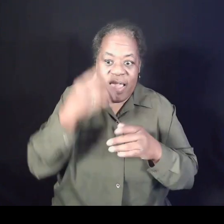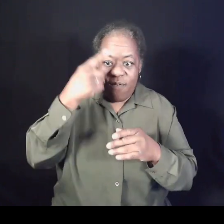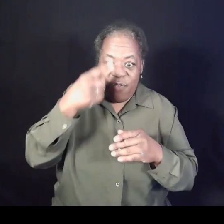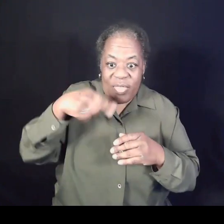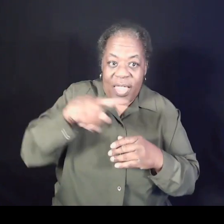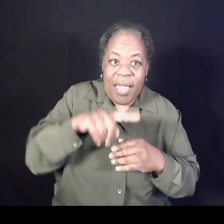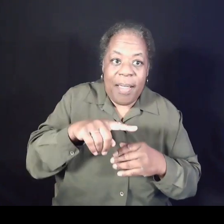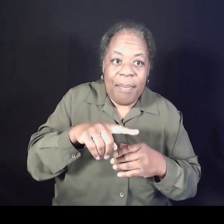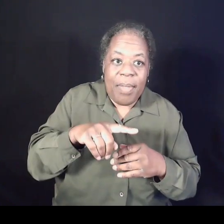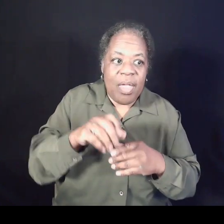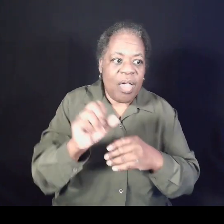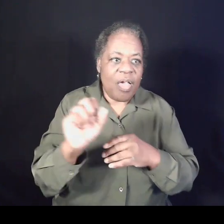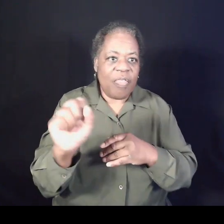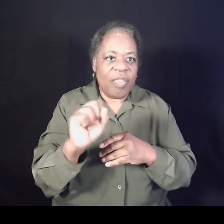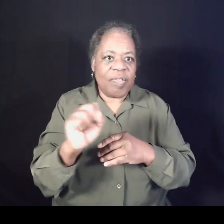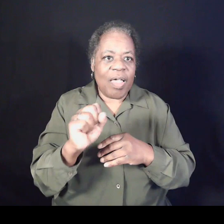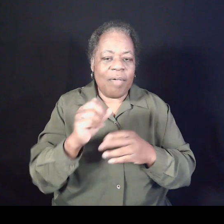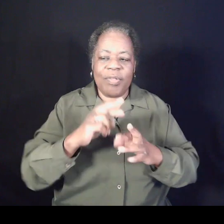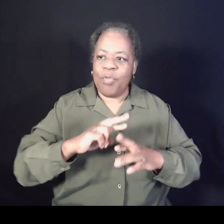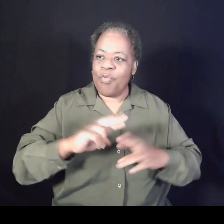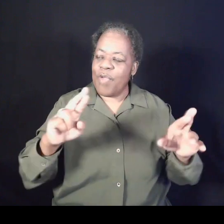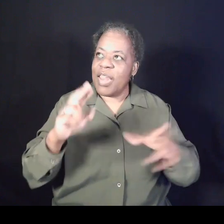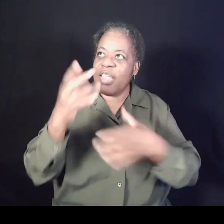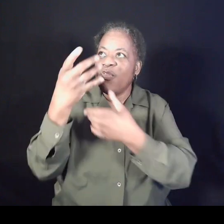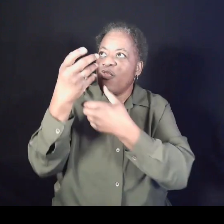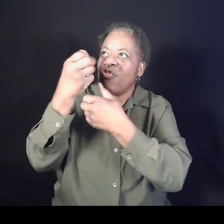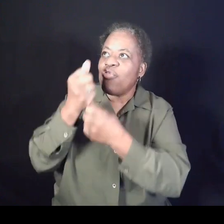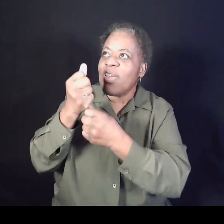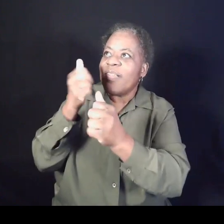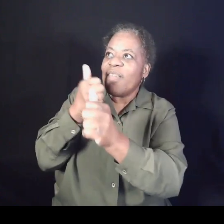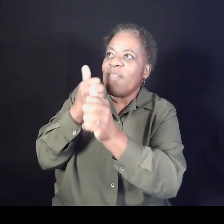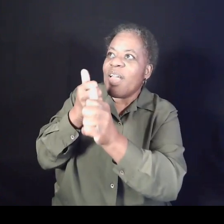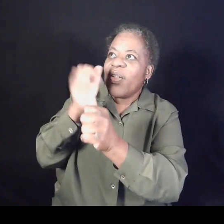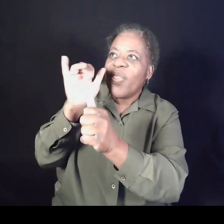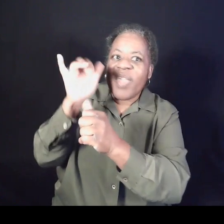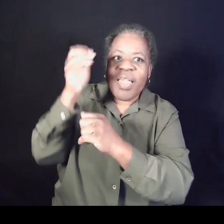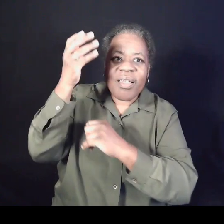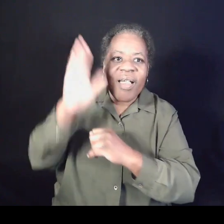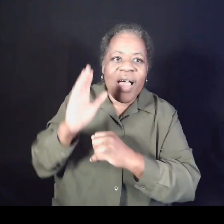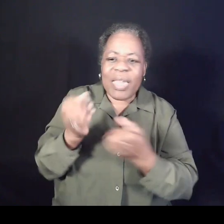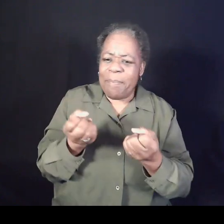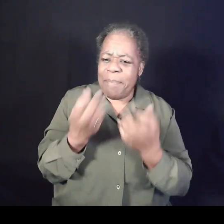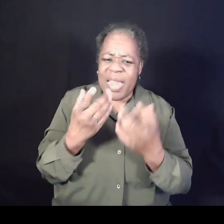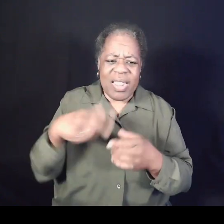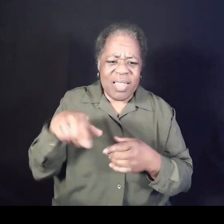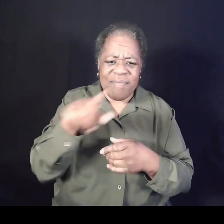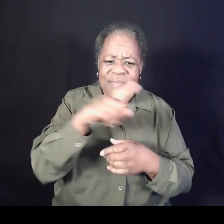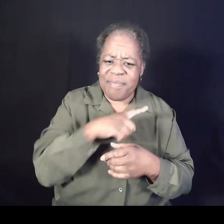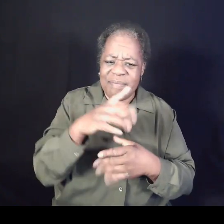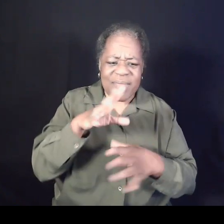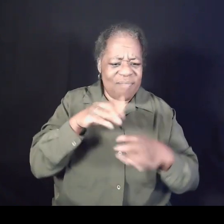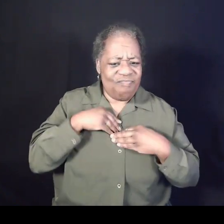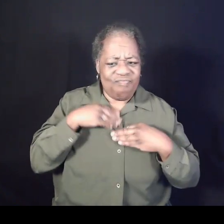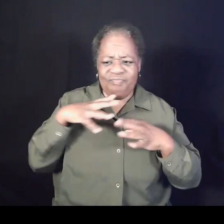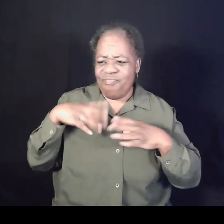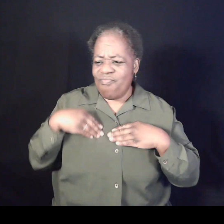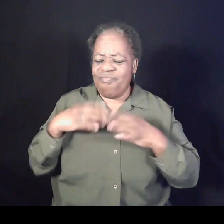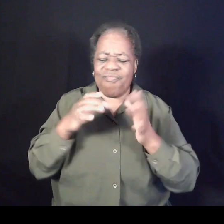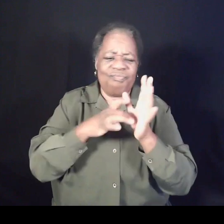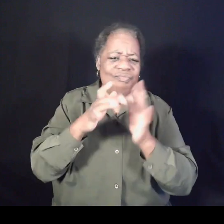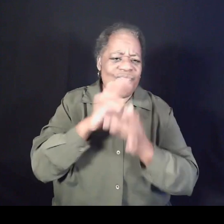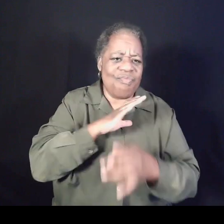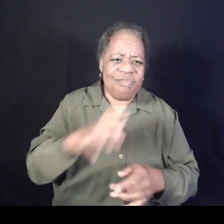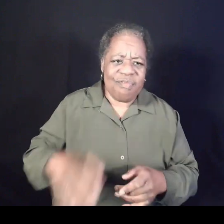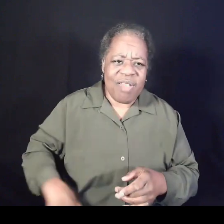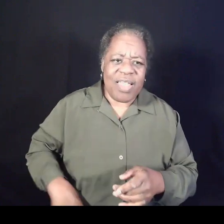the Sawis were ready to trust and follow that God. Many of them came to faith in Christ. And some